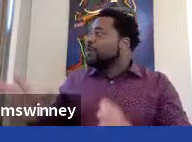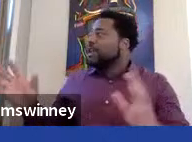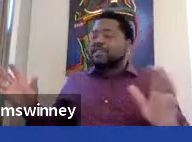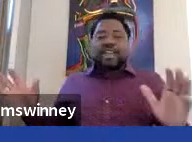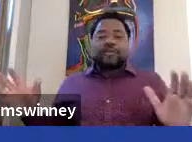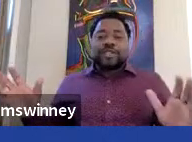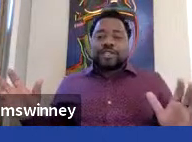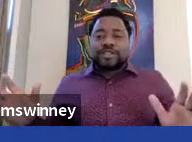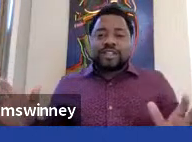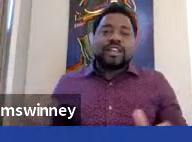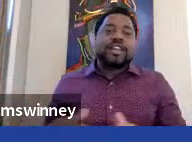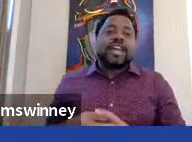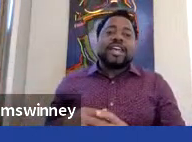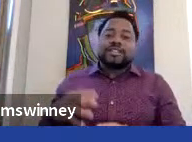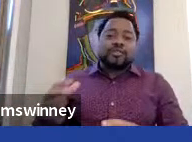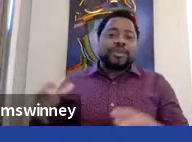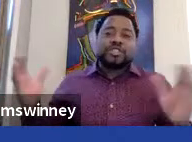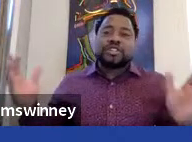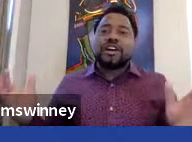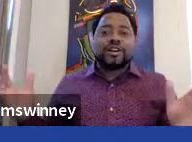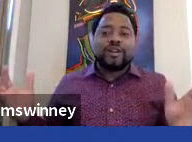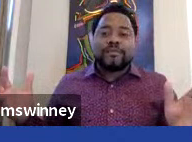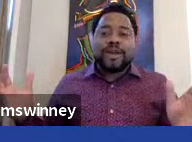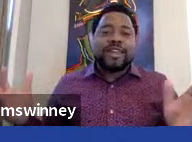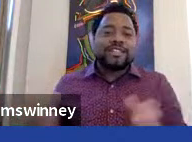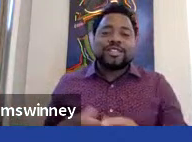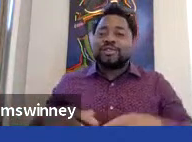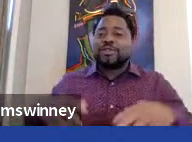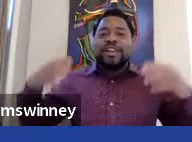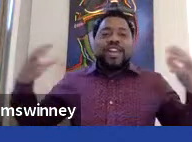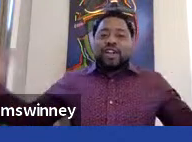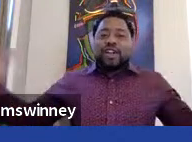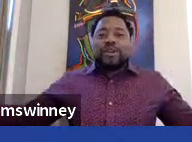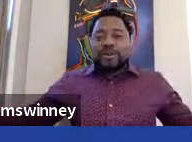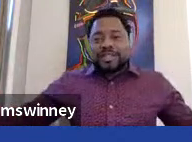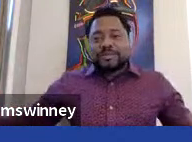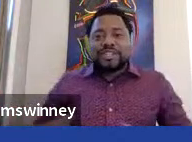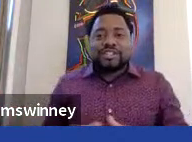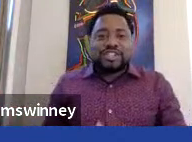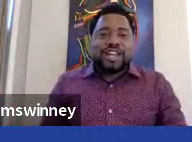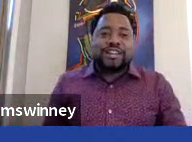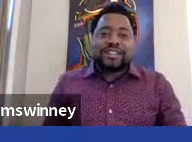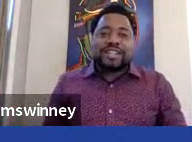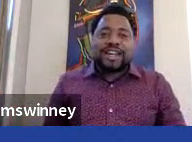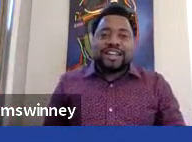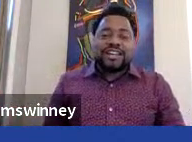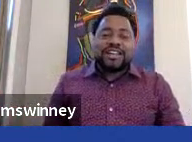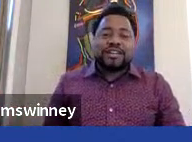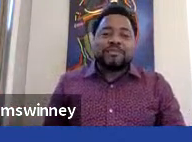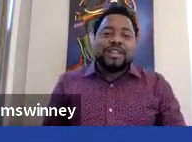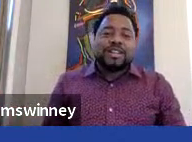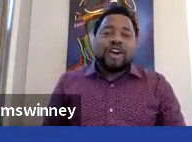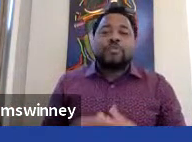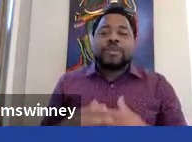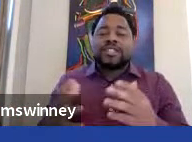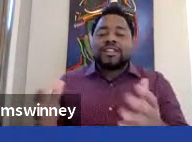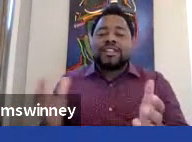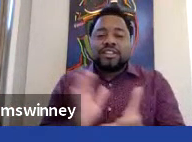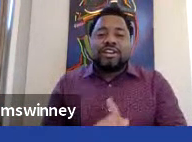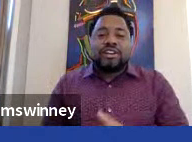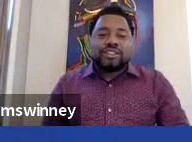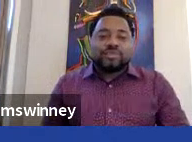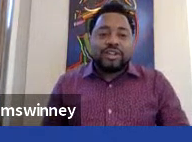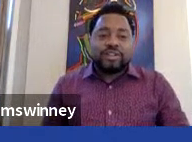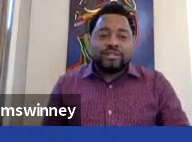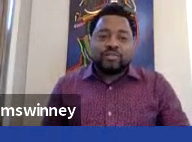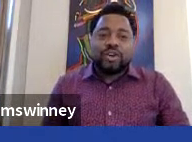was hoping that the day would turn sunny, and Ada told me it's Chicago, it might. And so here we are with some sunshine outside. I hope it's sunny